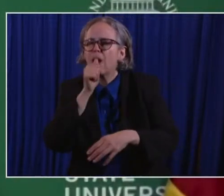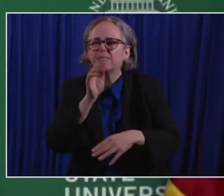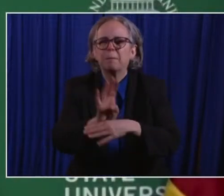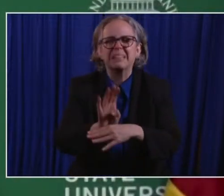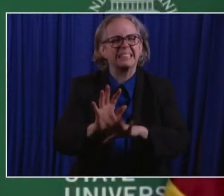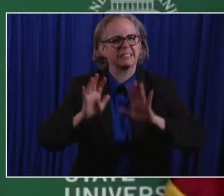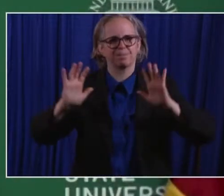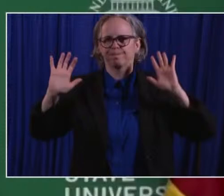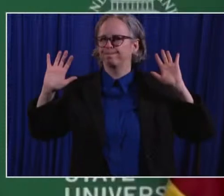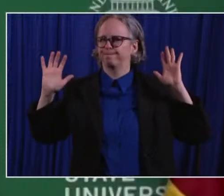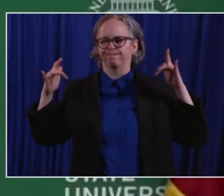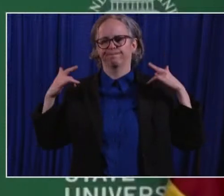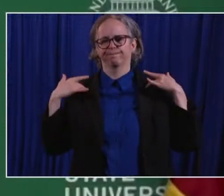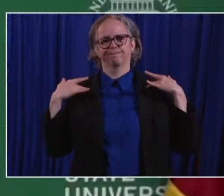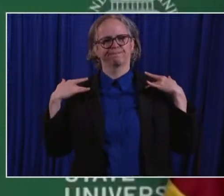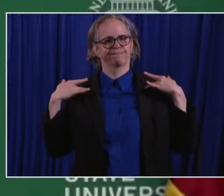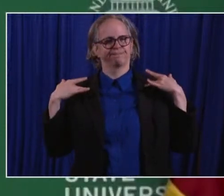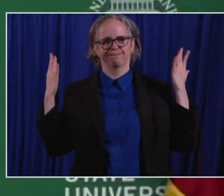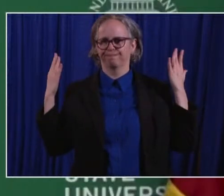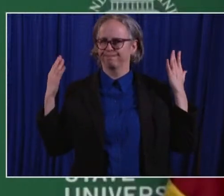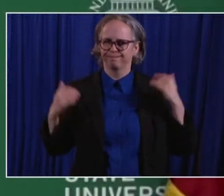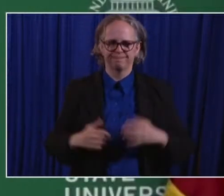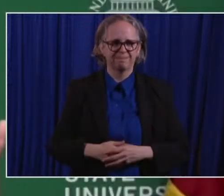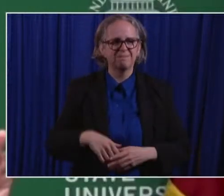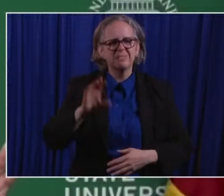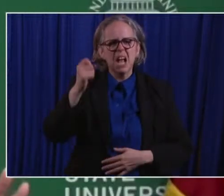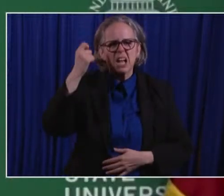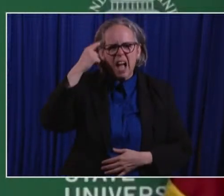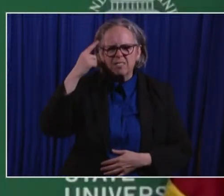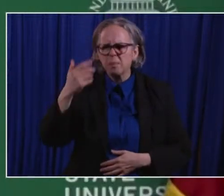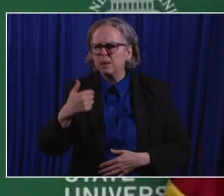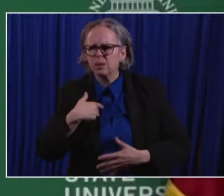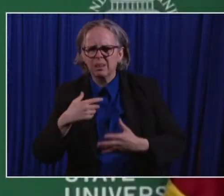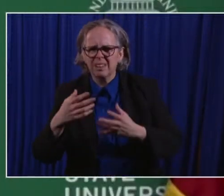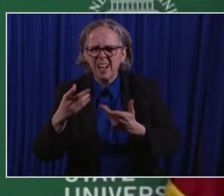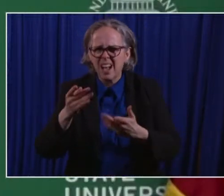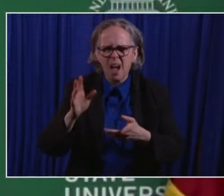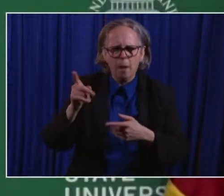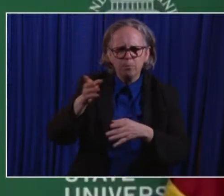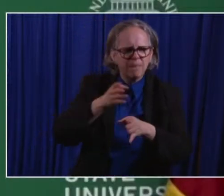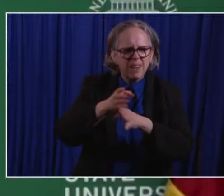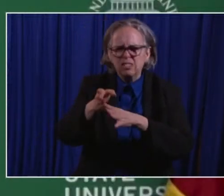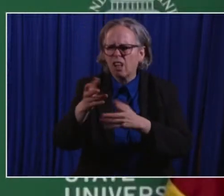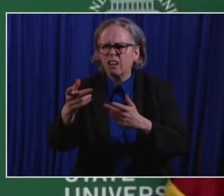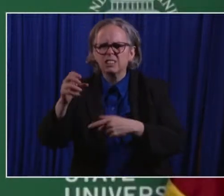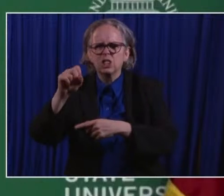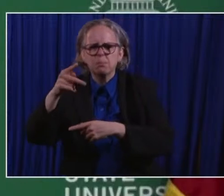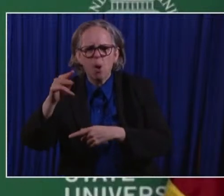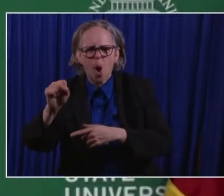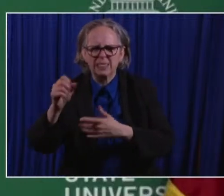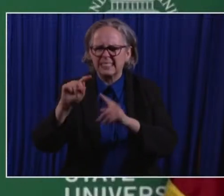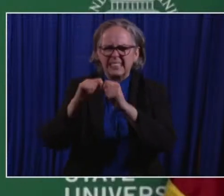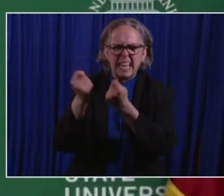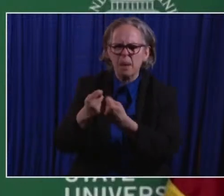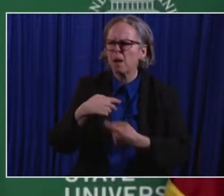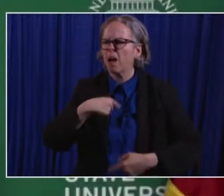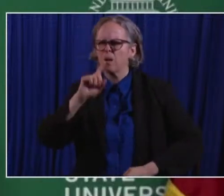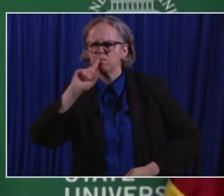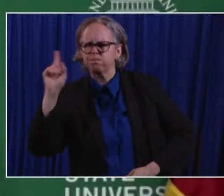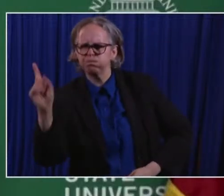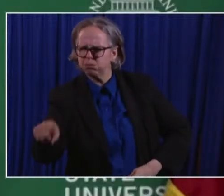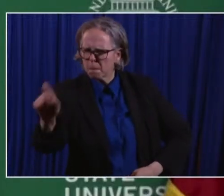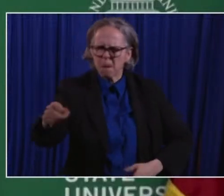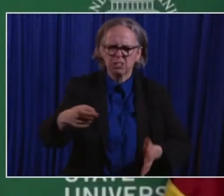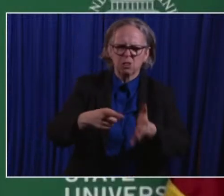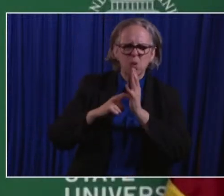team, that they should have an area for only the unvaccinated and one for the vaccinated, or